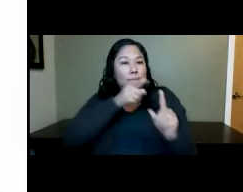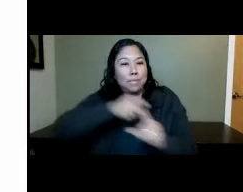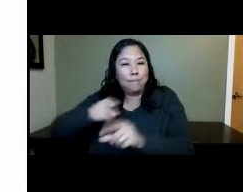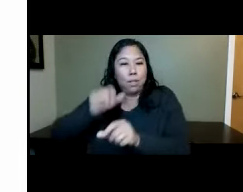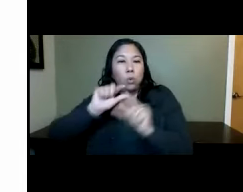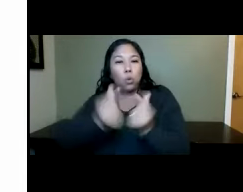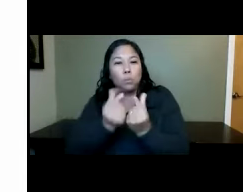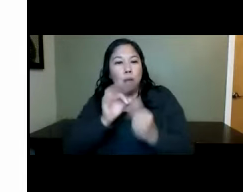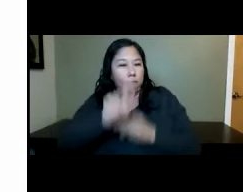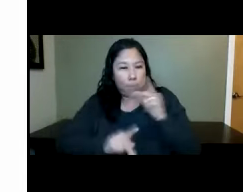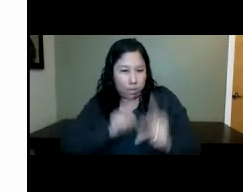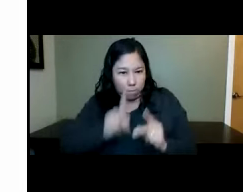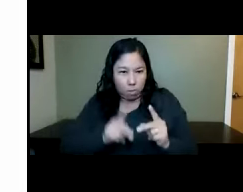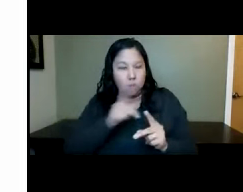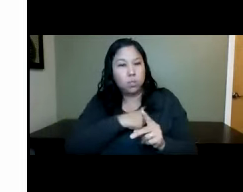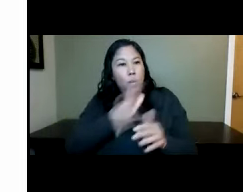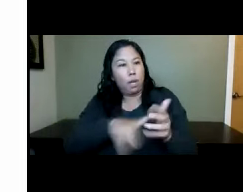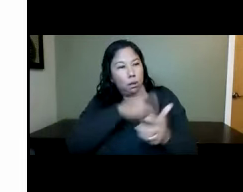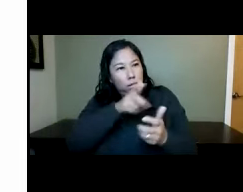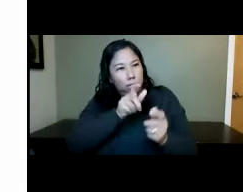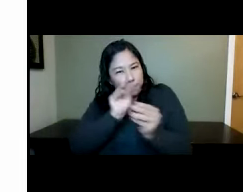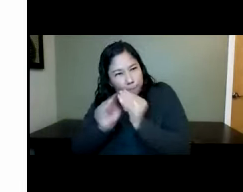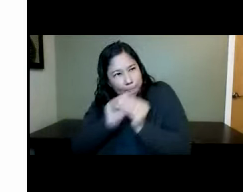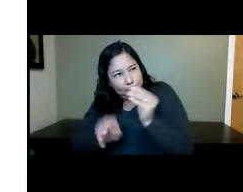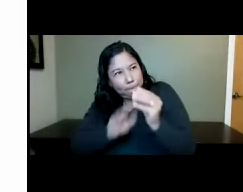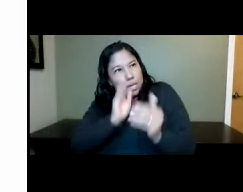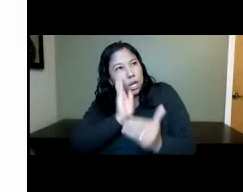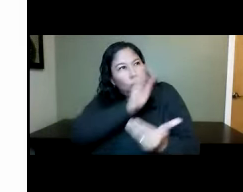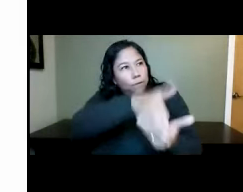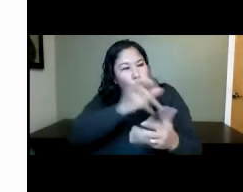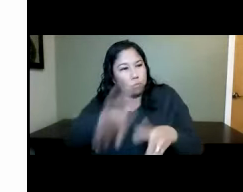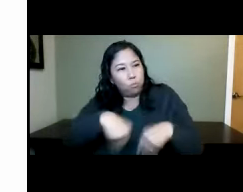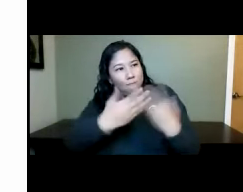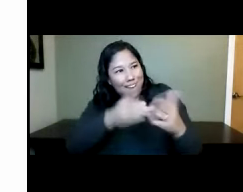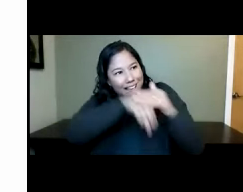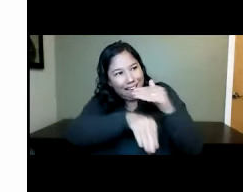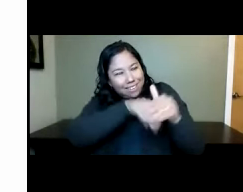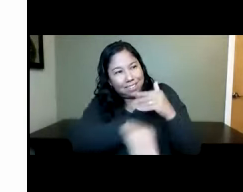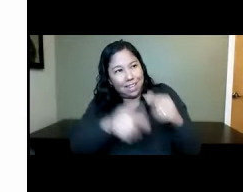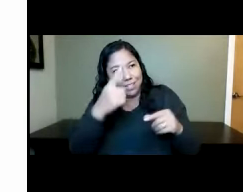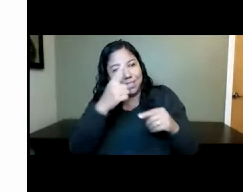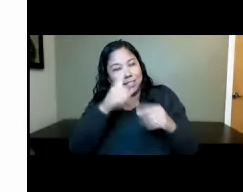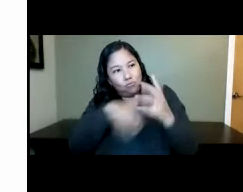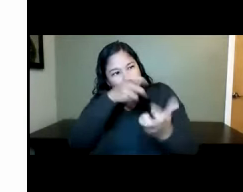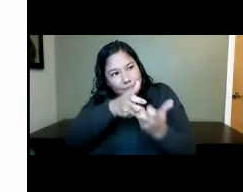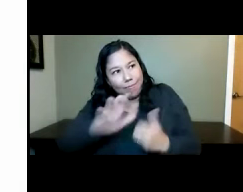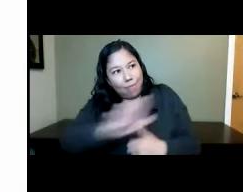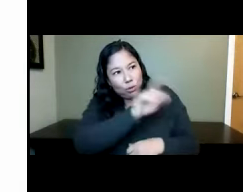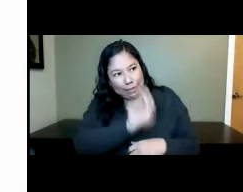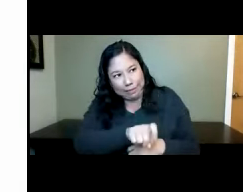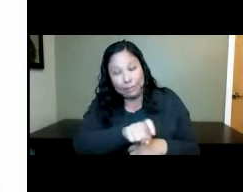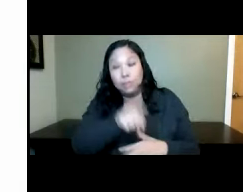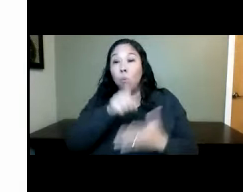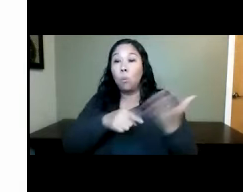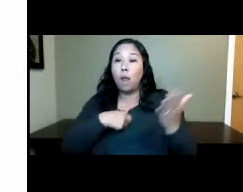so we can tailor interventions or provide access to resources that are more tailored to what people actually need. And what I'm sharing